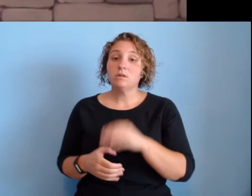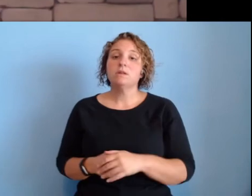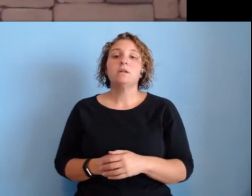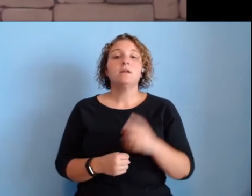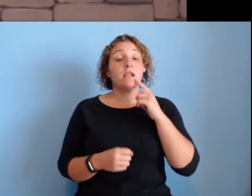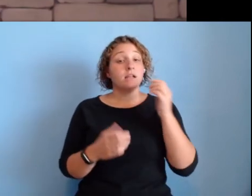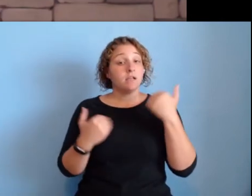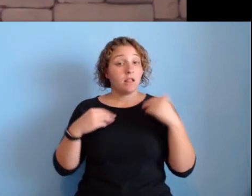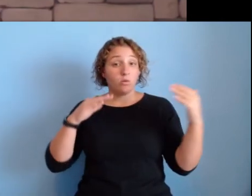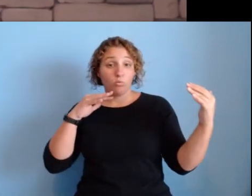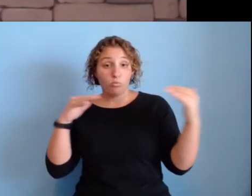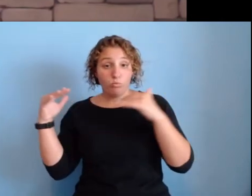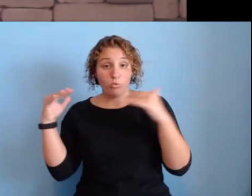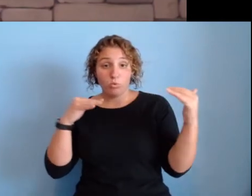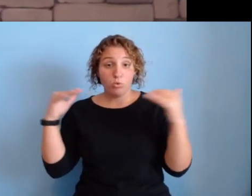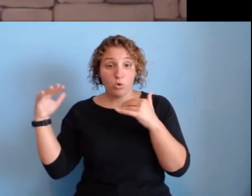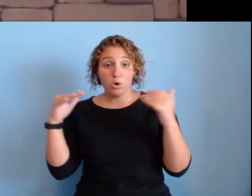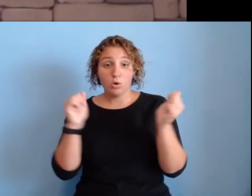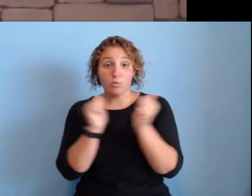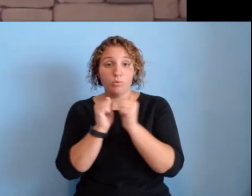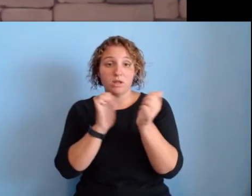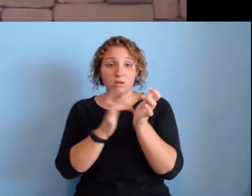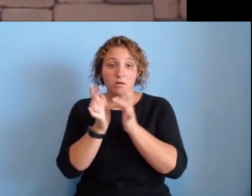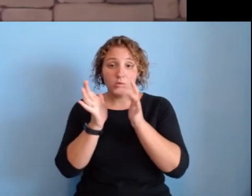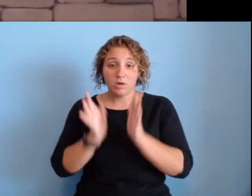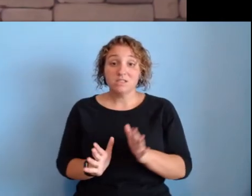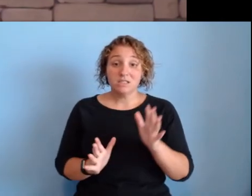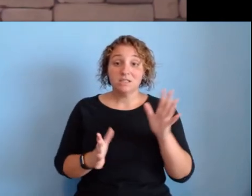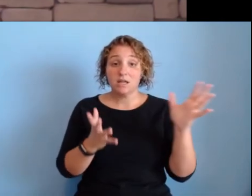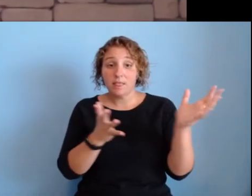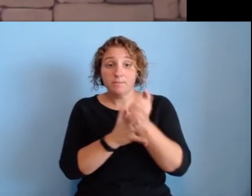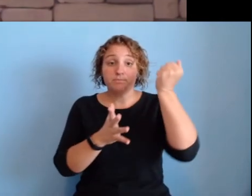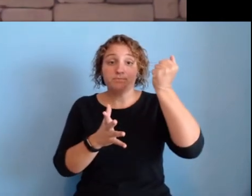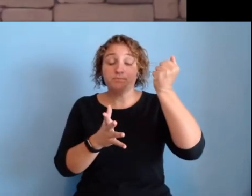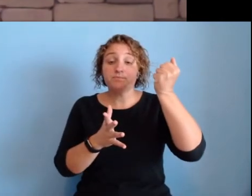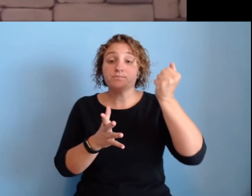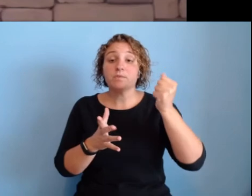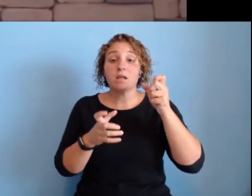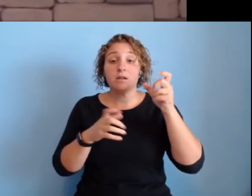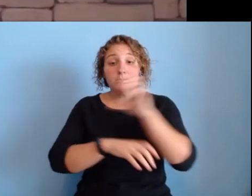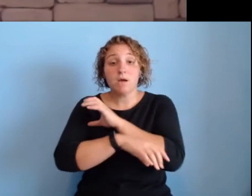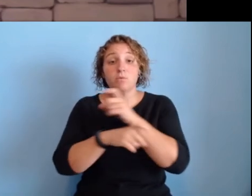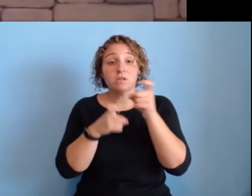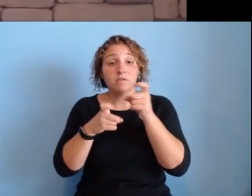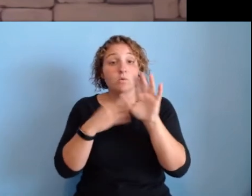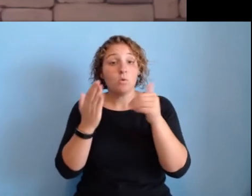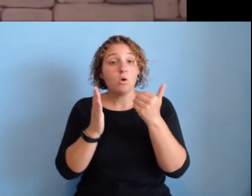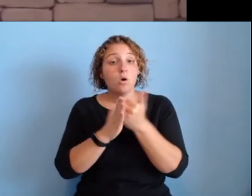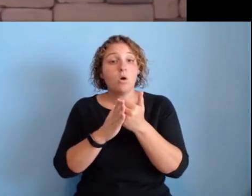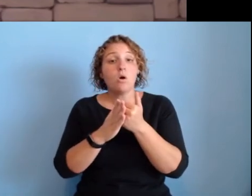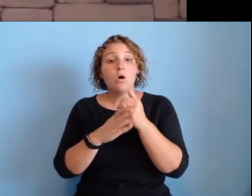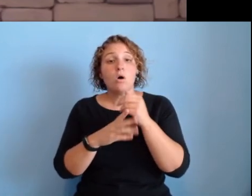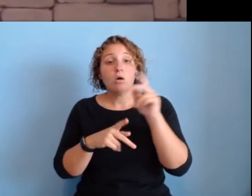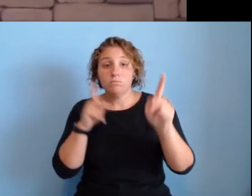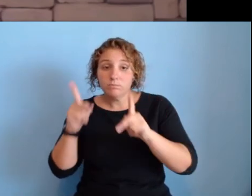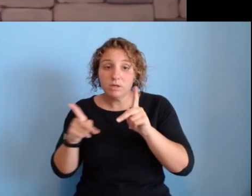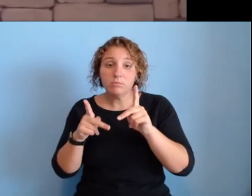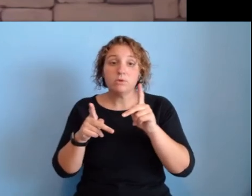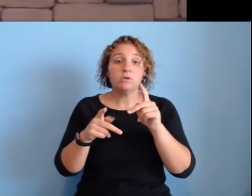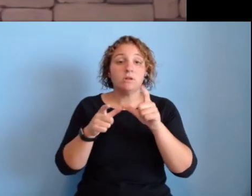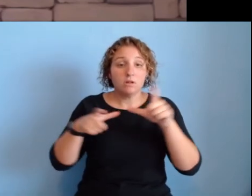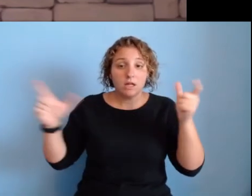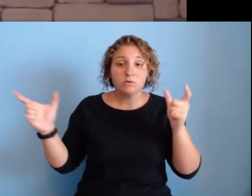saints and to overcome them. And power was given him over all kindreds and tongues and nations and all they that dwell